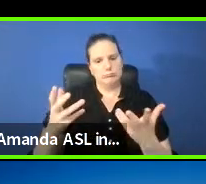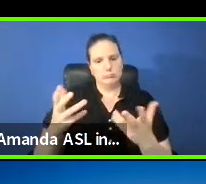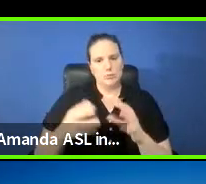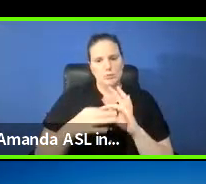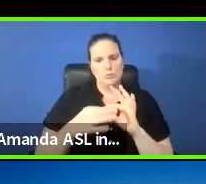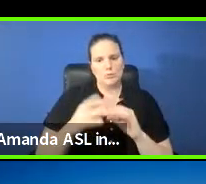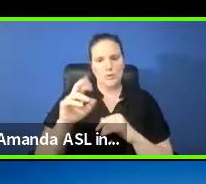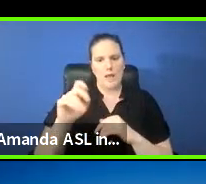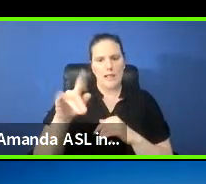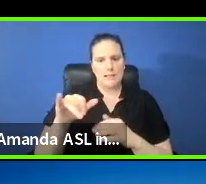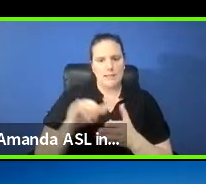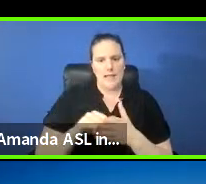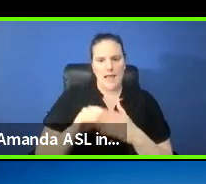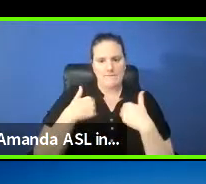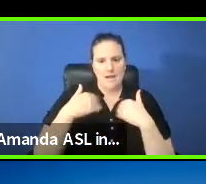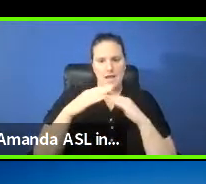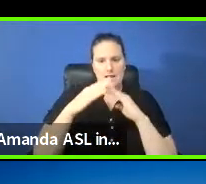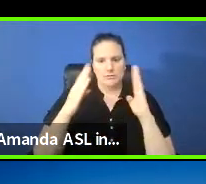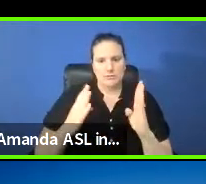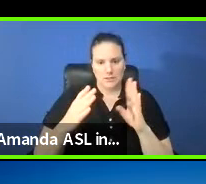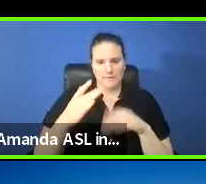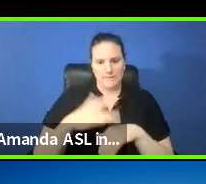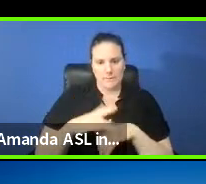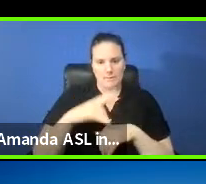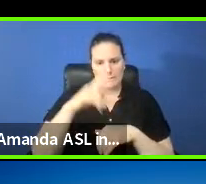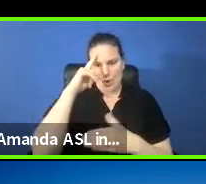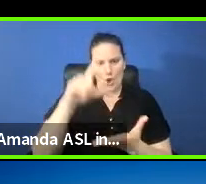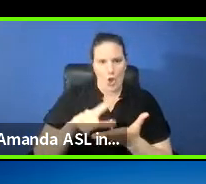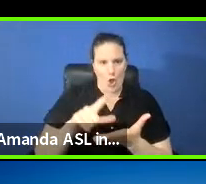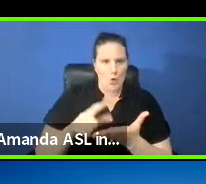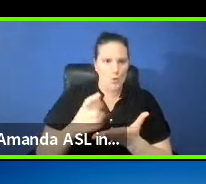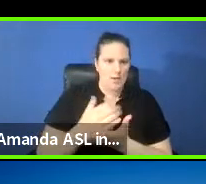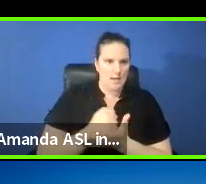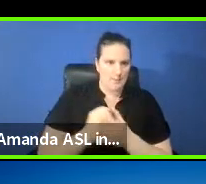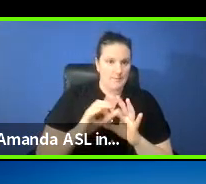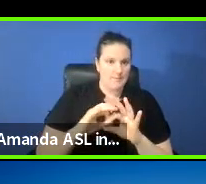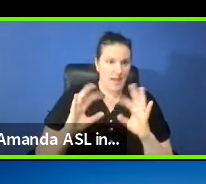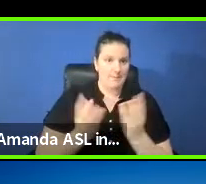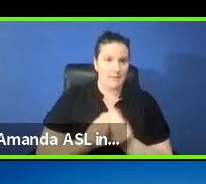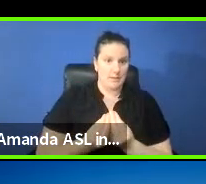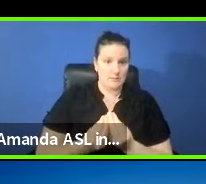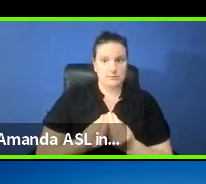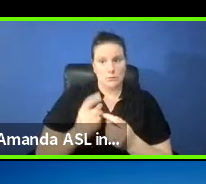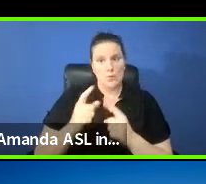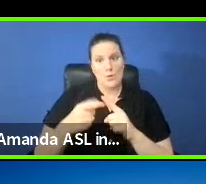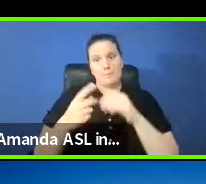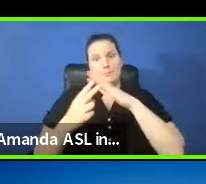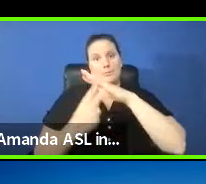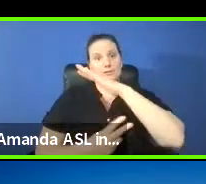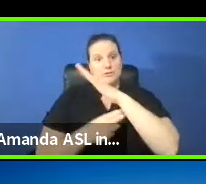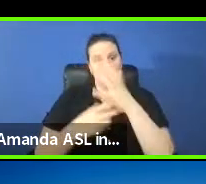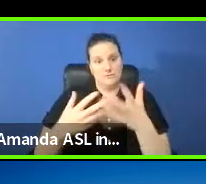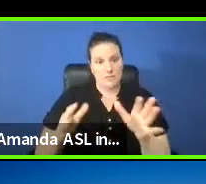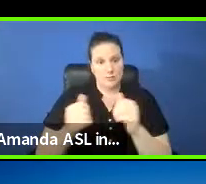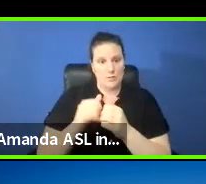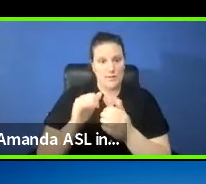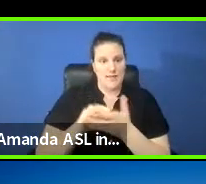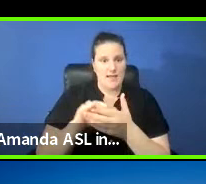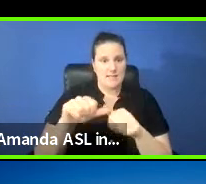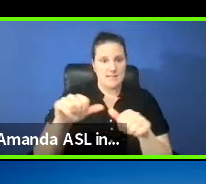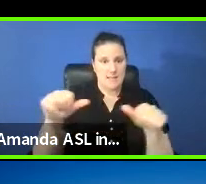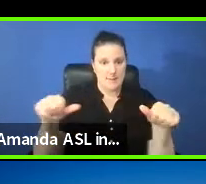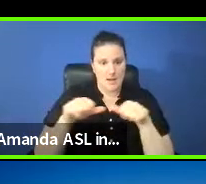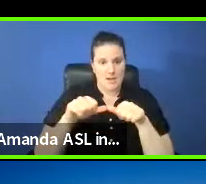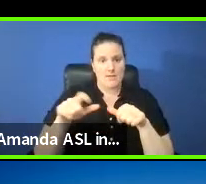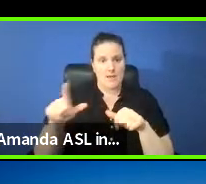sure that there is housing available to low-income families once the bridge is done in that same area where they are